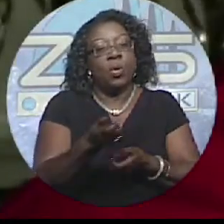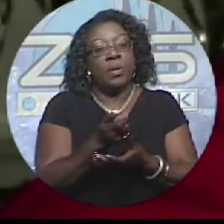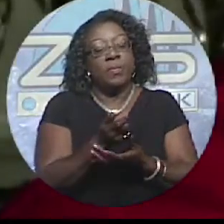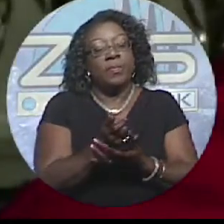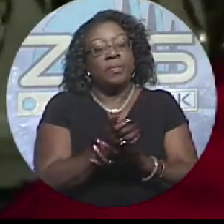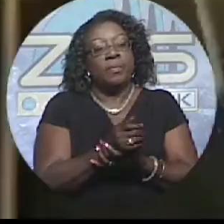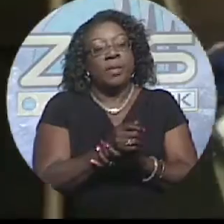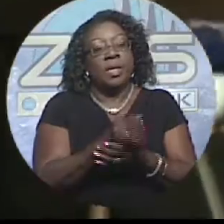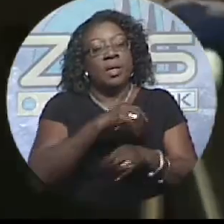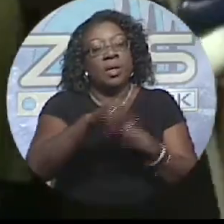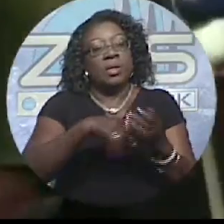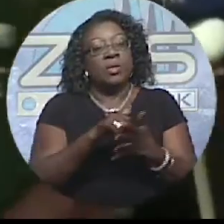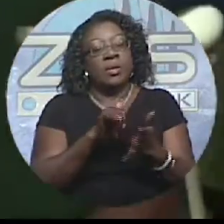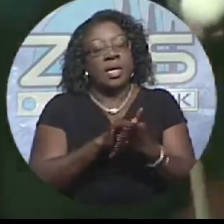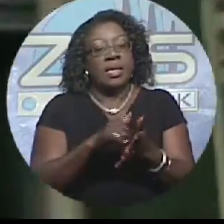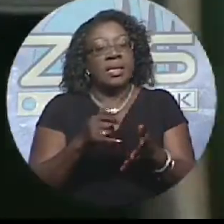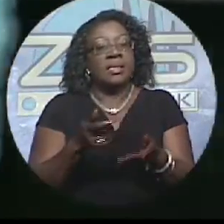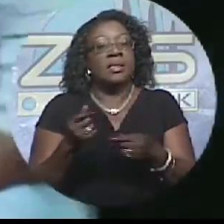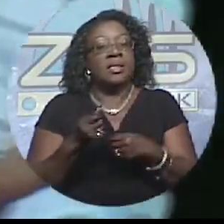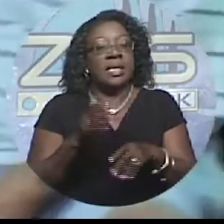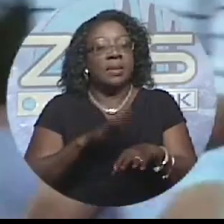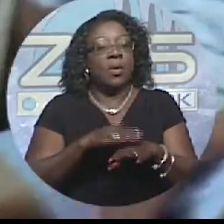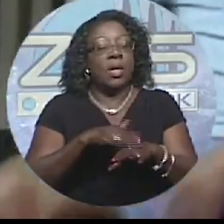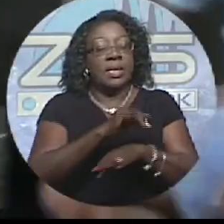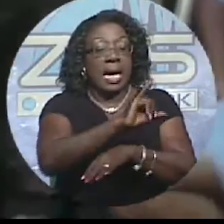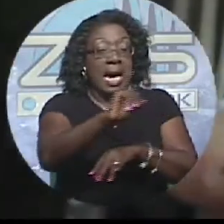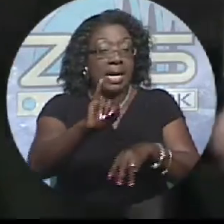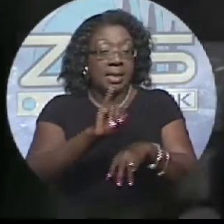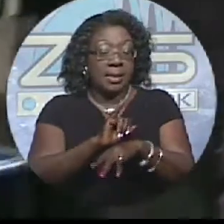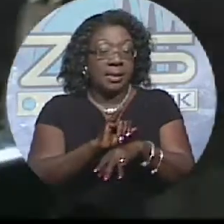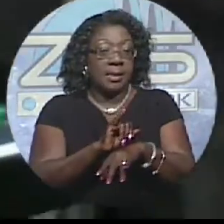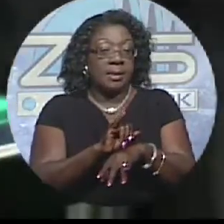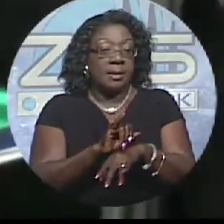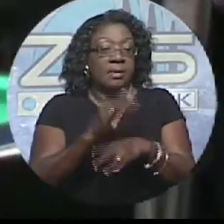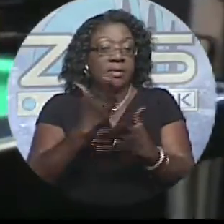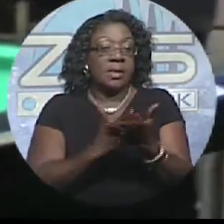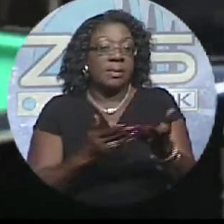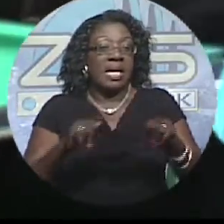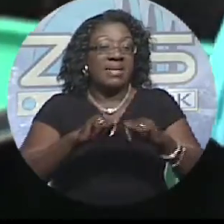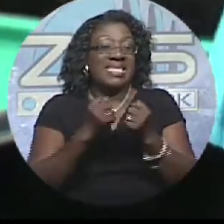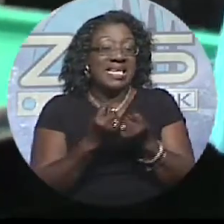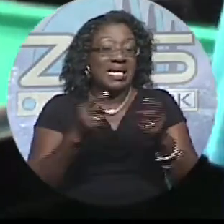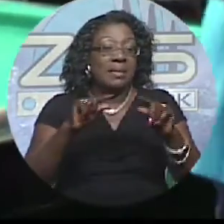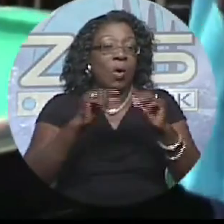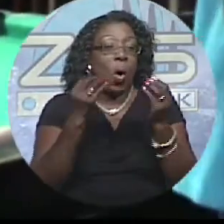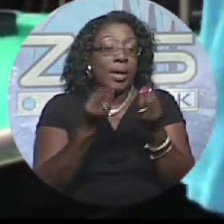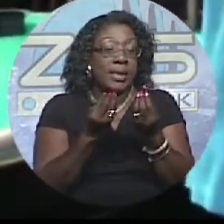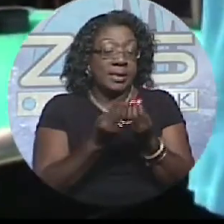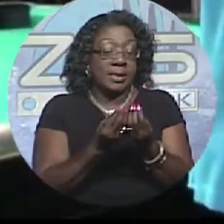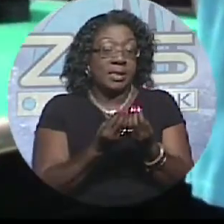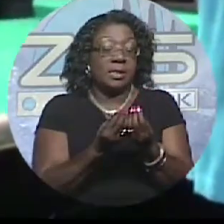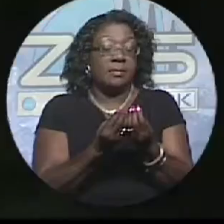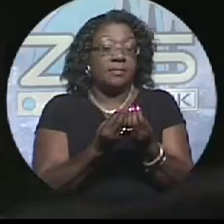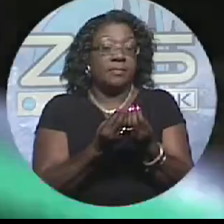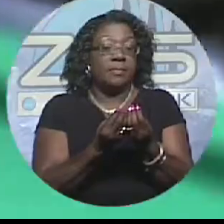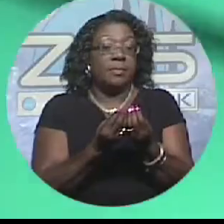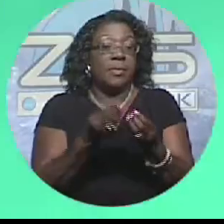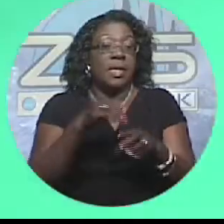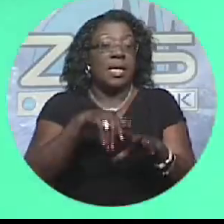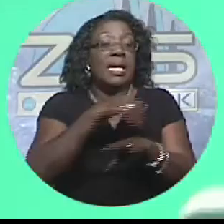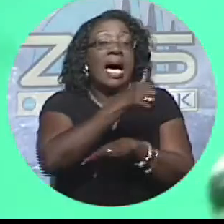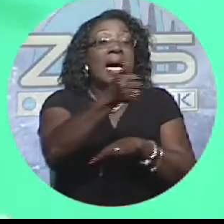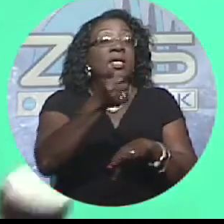in order to do that, I think it's good to get them on the islands. Some kind of team organization on every island. I mean,